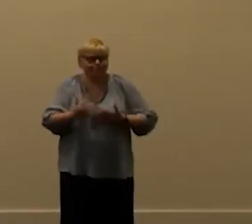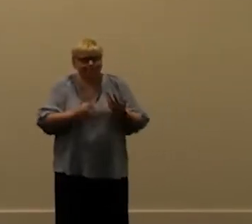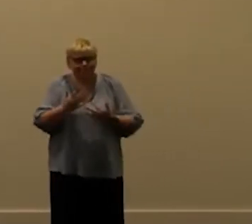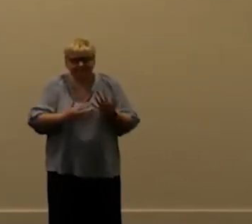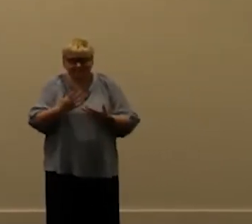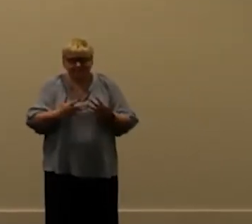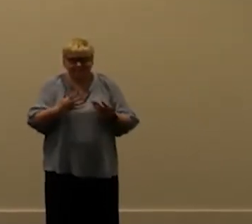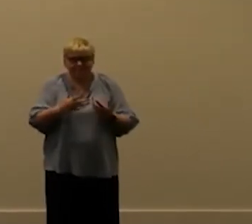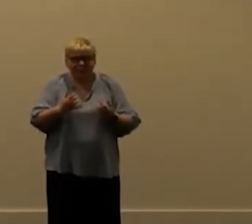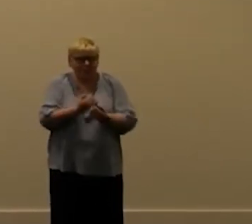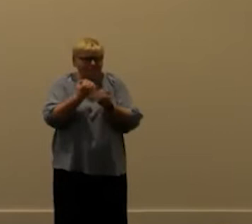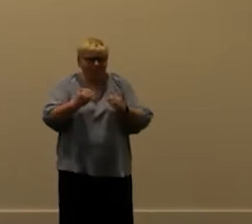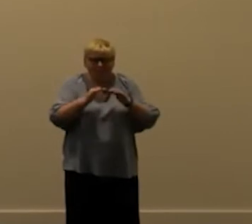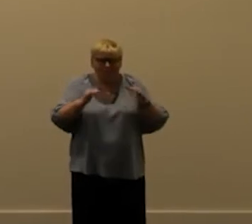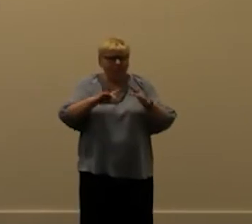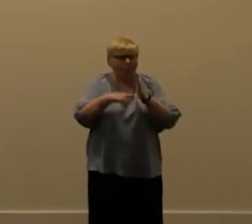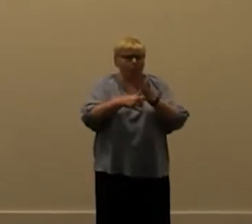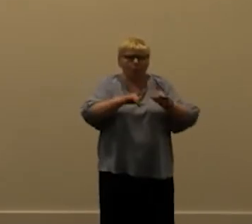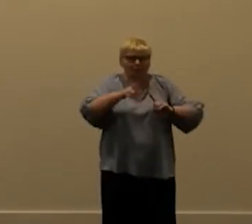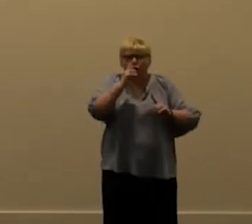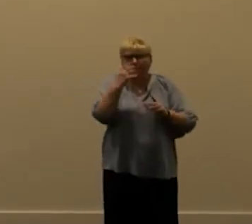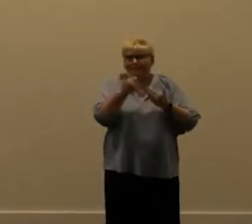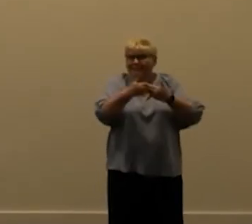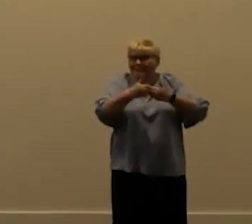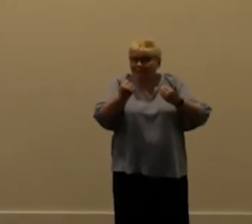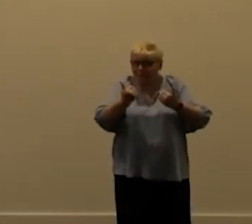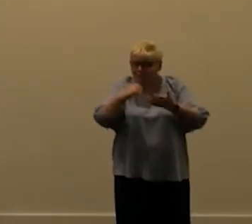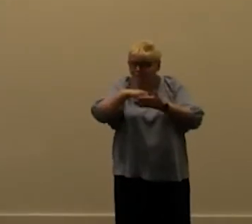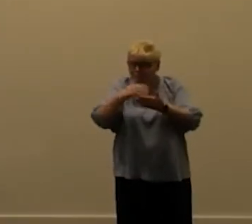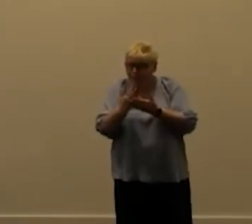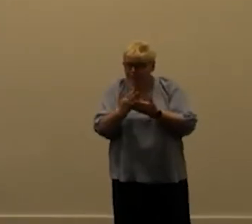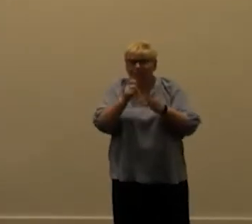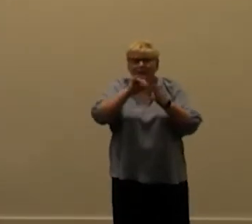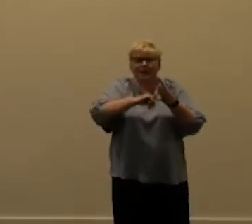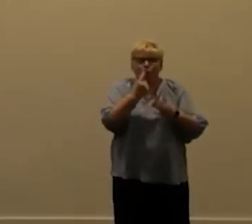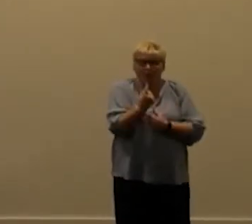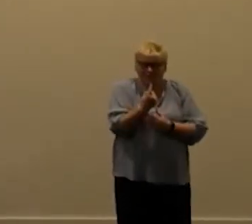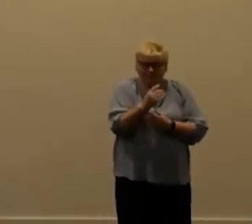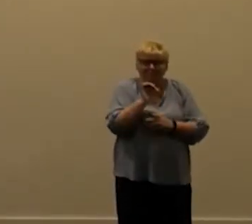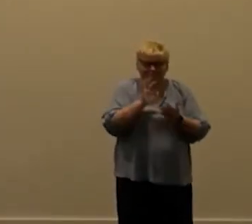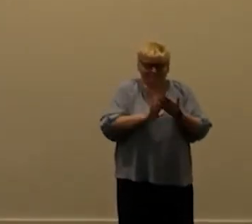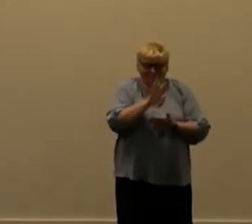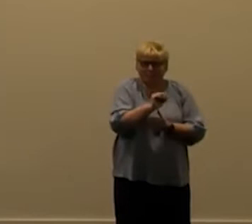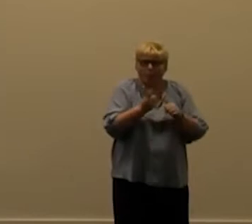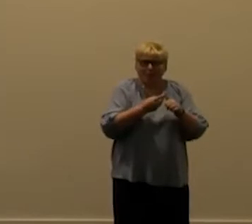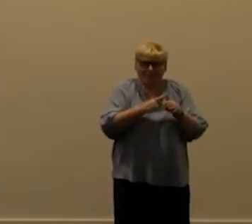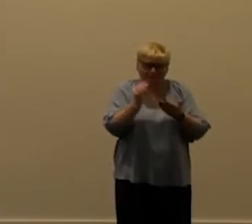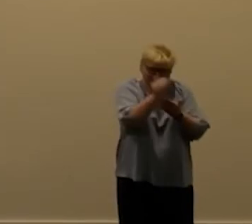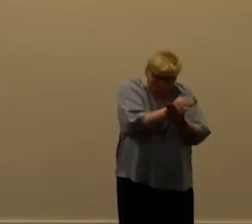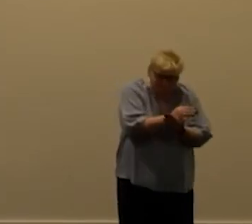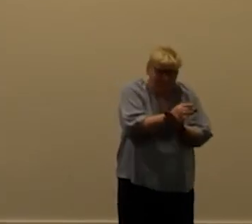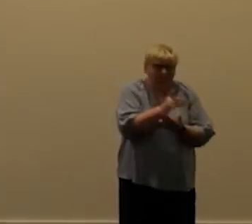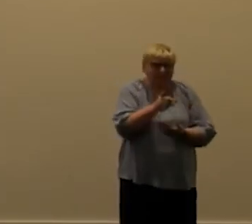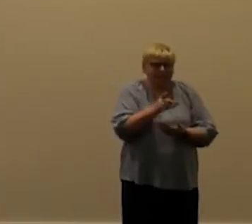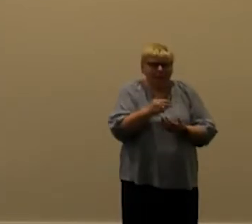or Power Platform, we can have that as a separate configuration file. It's stored as a PS1 by default, but it is just kind of a JSON array, really. If you're